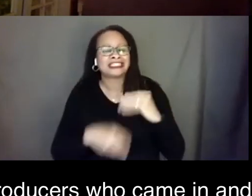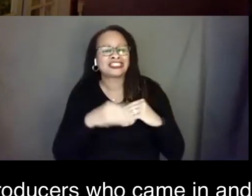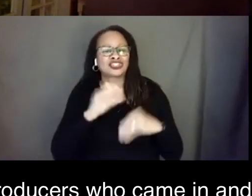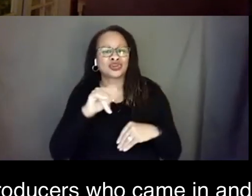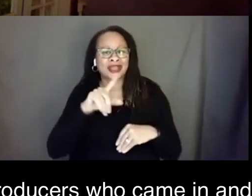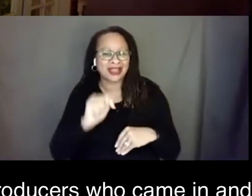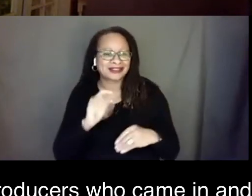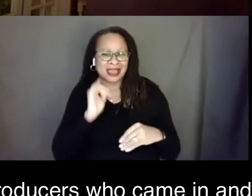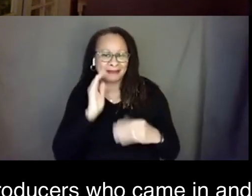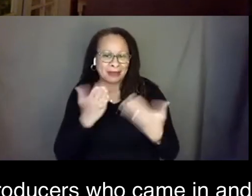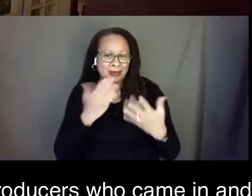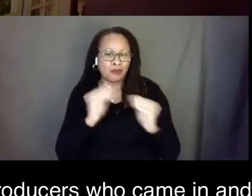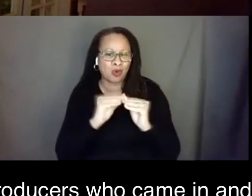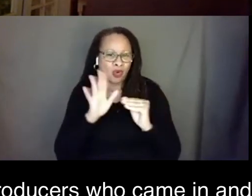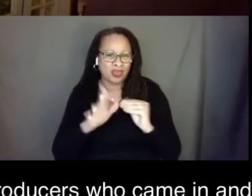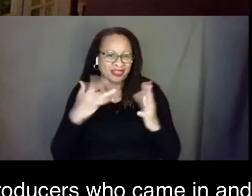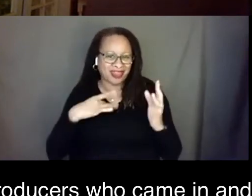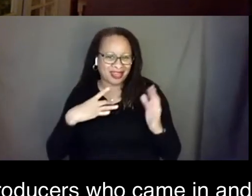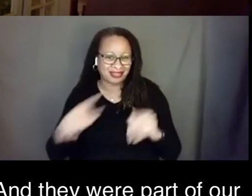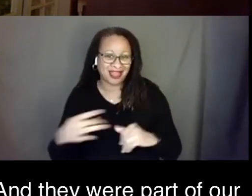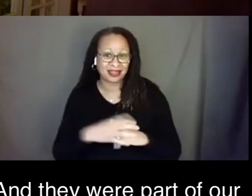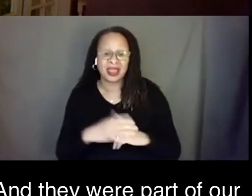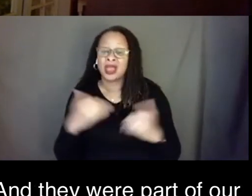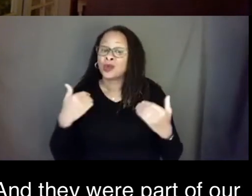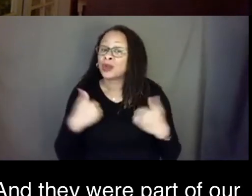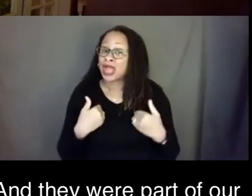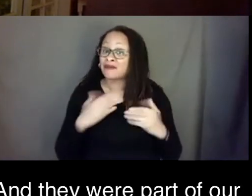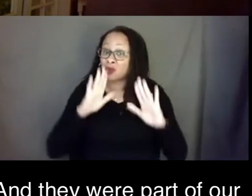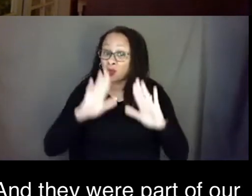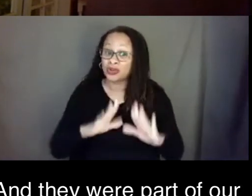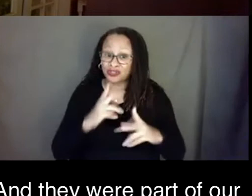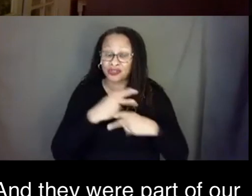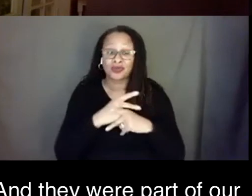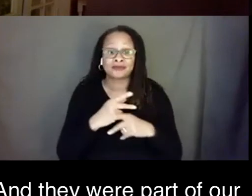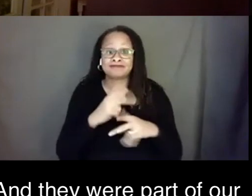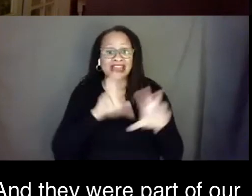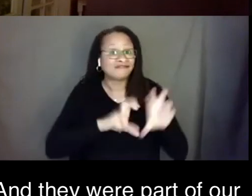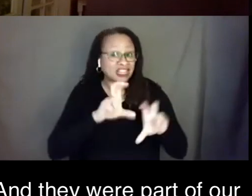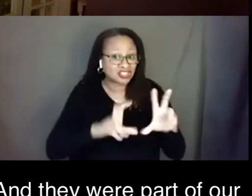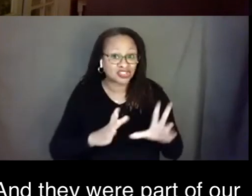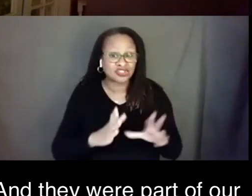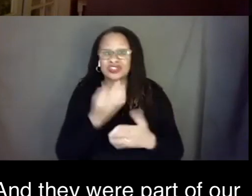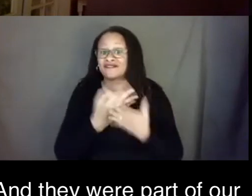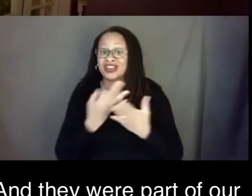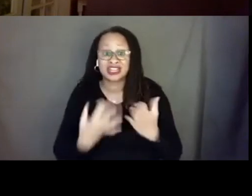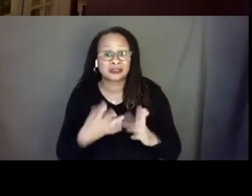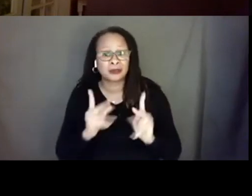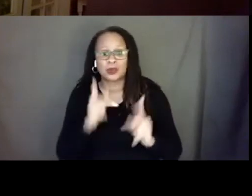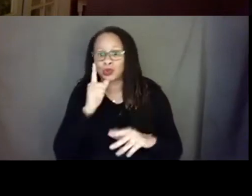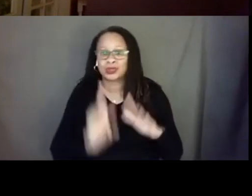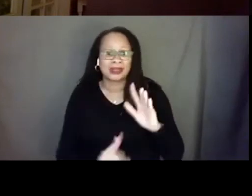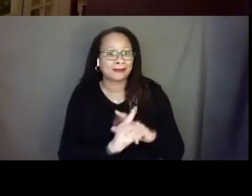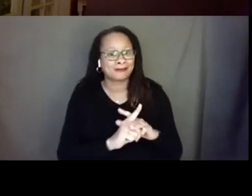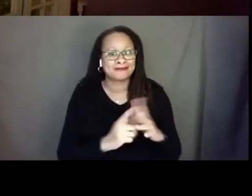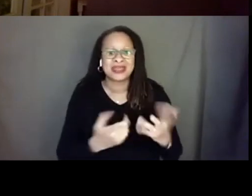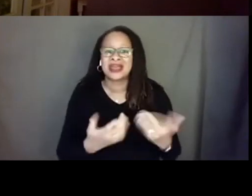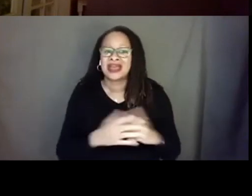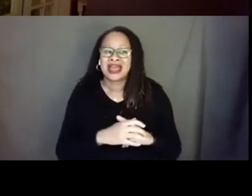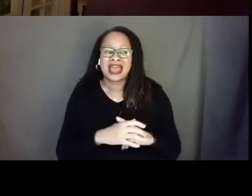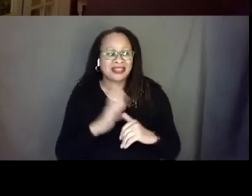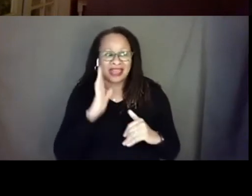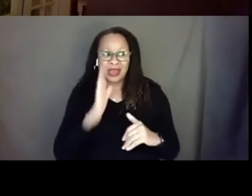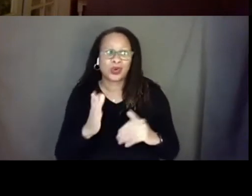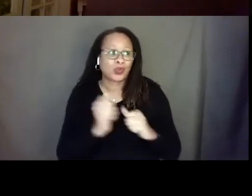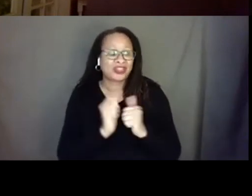producers who came in, and I'm really grateful to them. And they were part of our crazy journey, you know, through film festivals around the